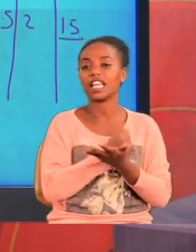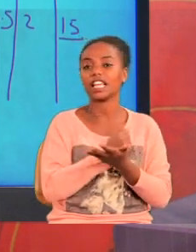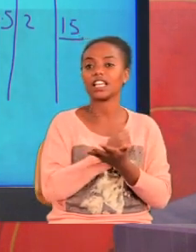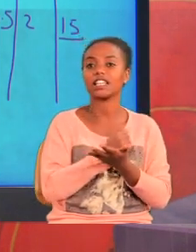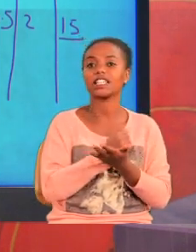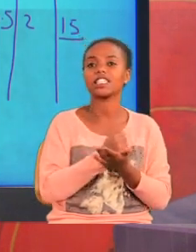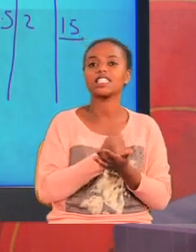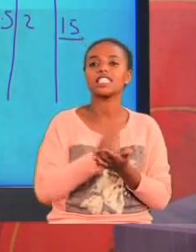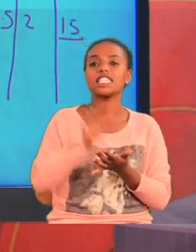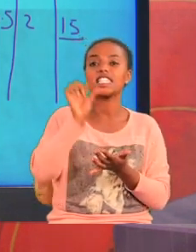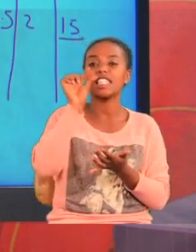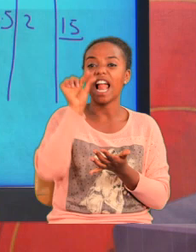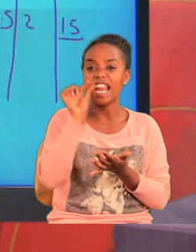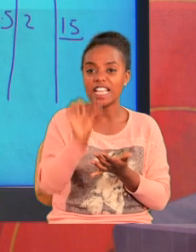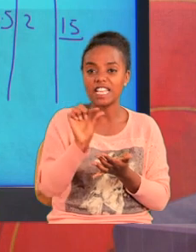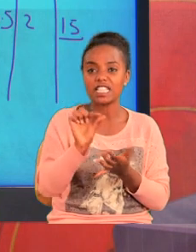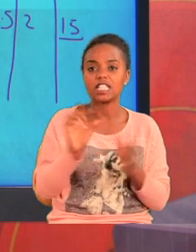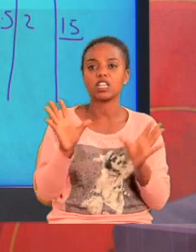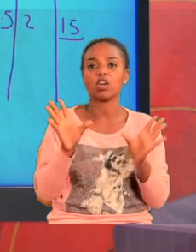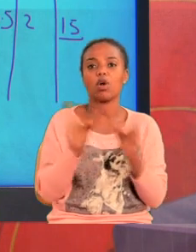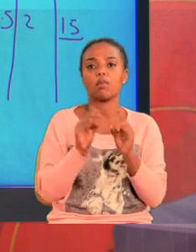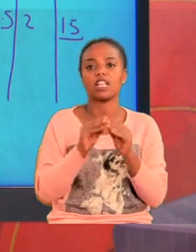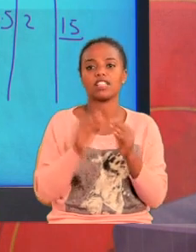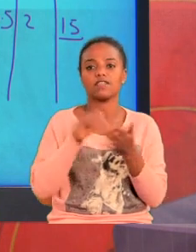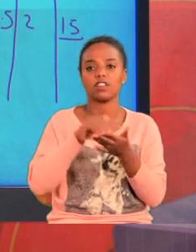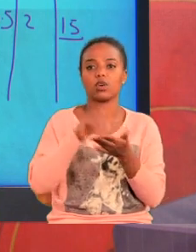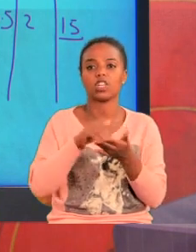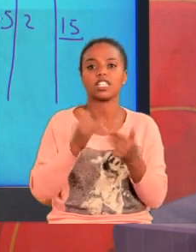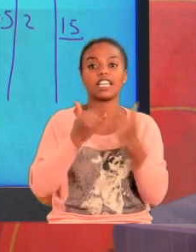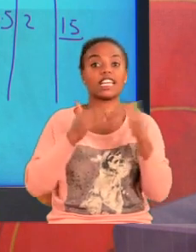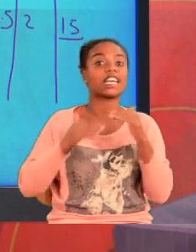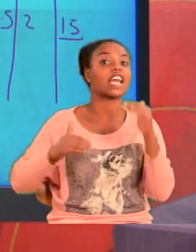the least cumulative frequency, which is greater than this one.